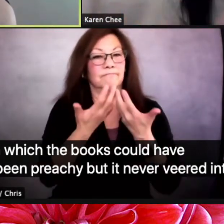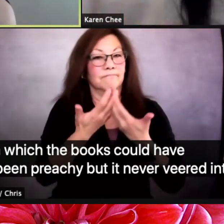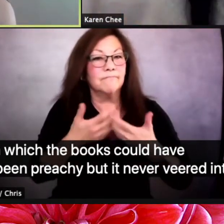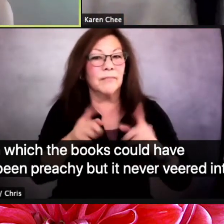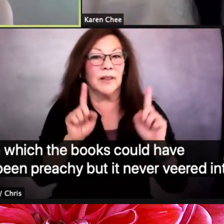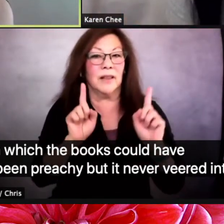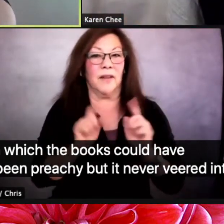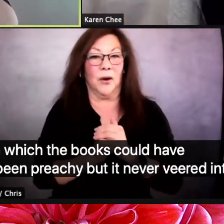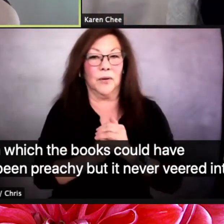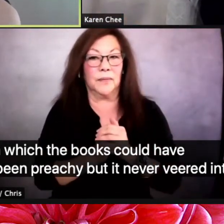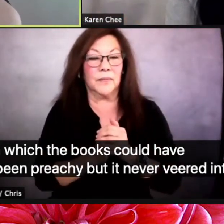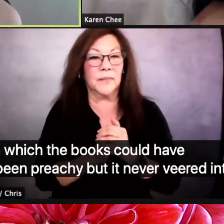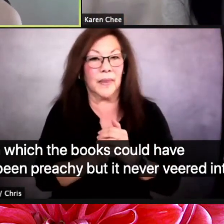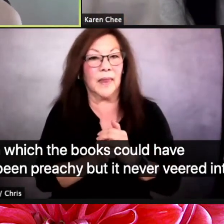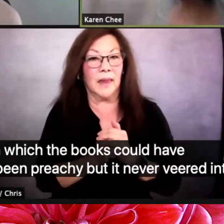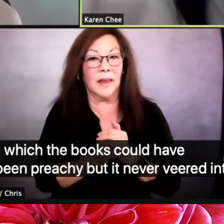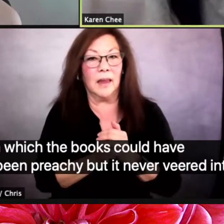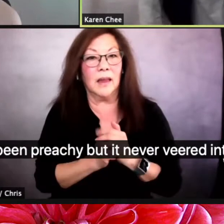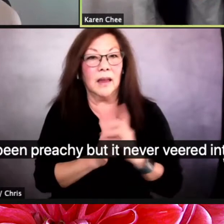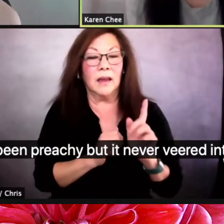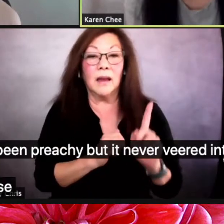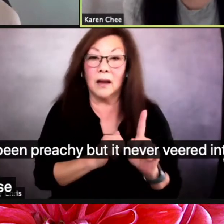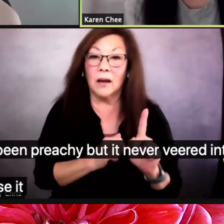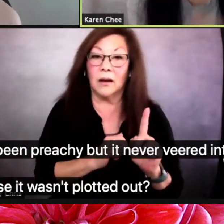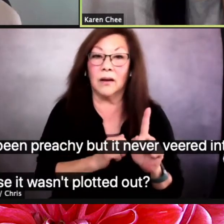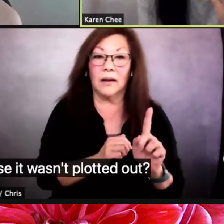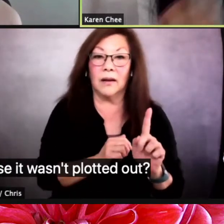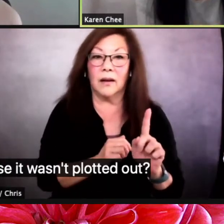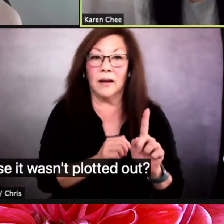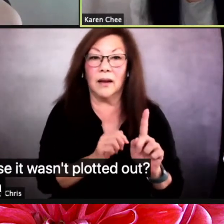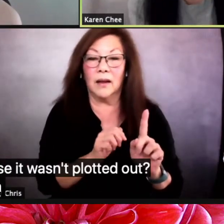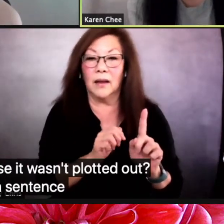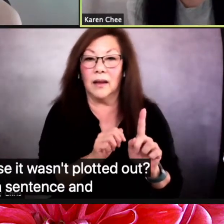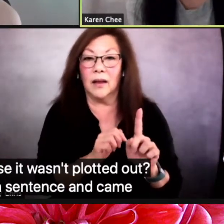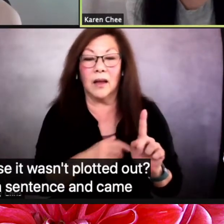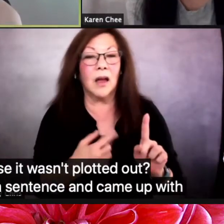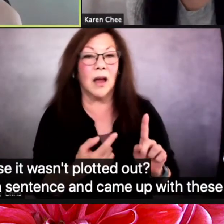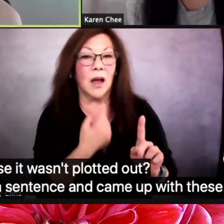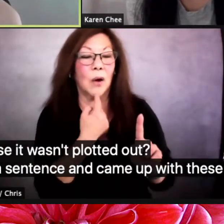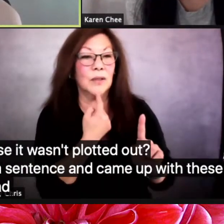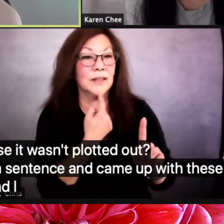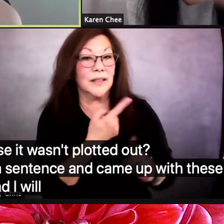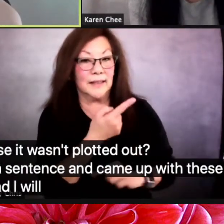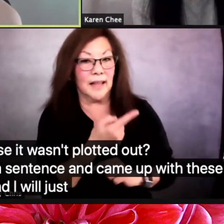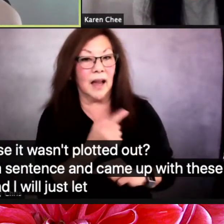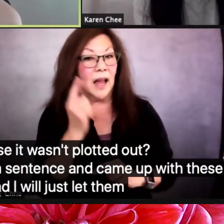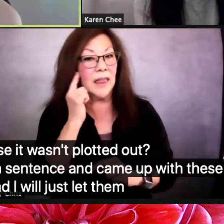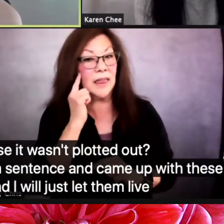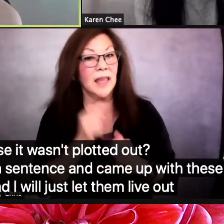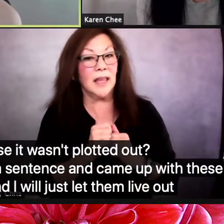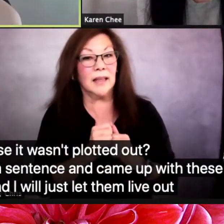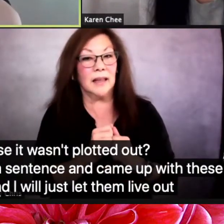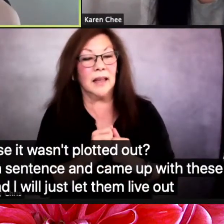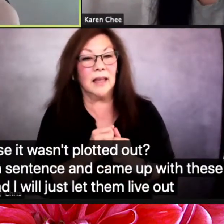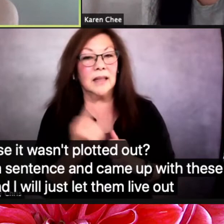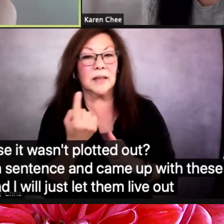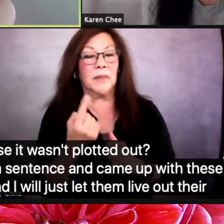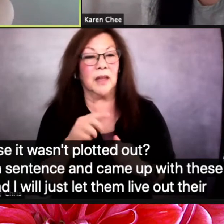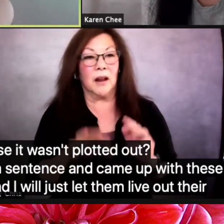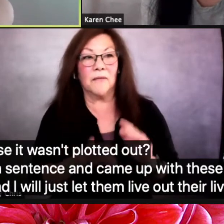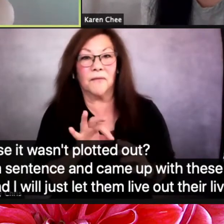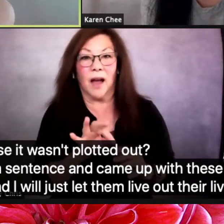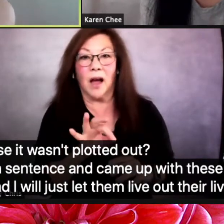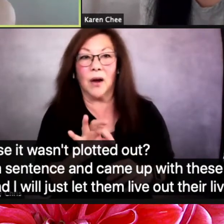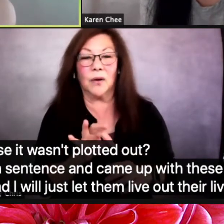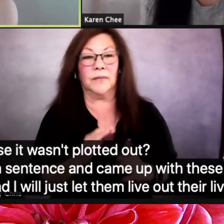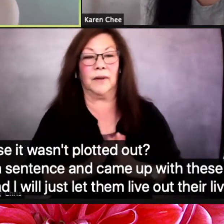Oh. you know, queer Asian people at that time. No, go ahead. I Oh, was I just, was no, I was just gonna say, I think that something that I found a lot of solace